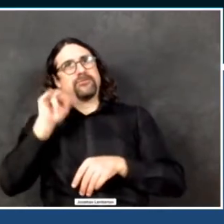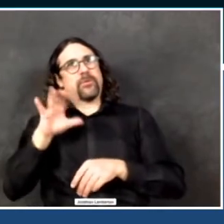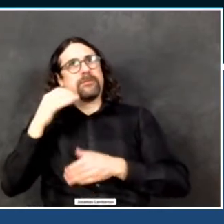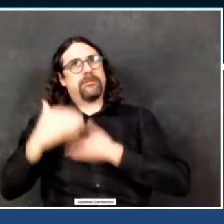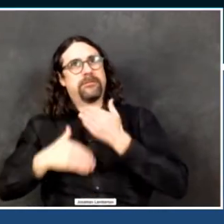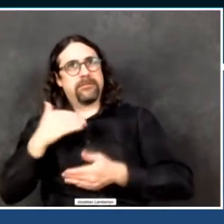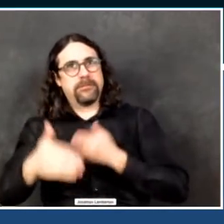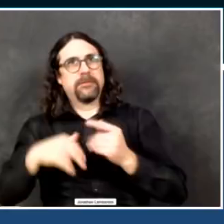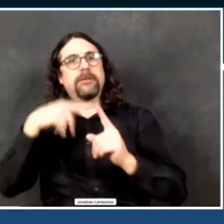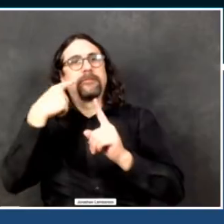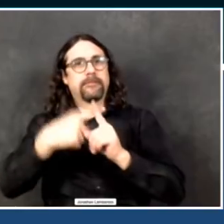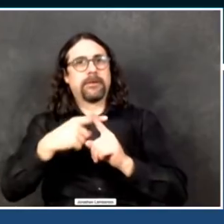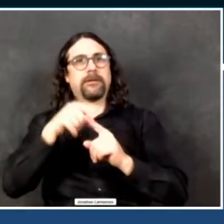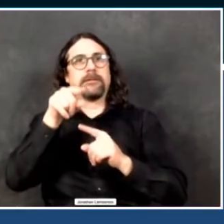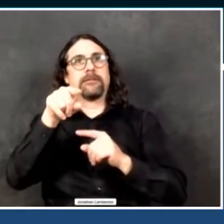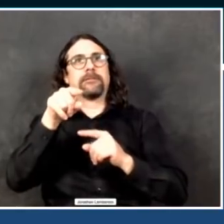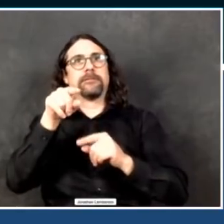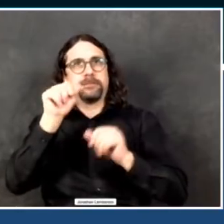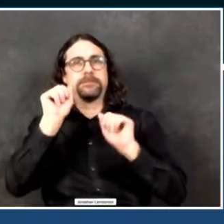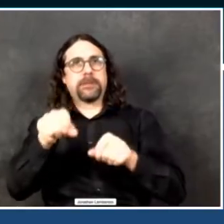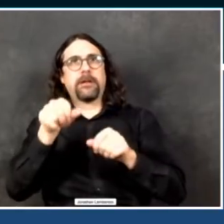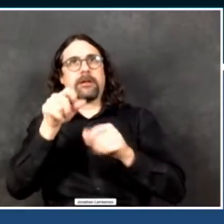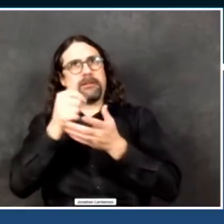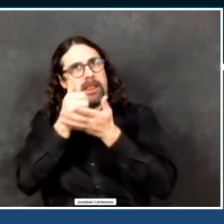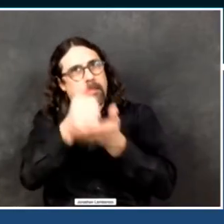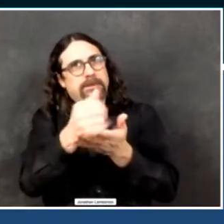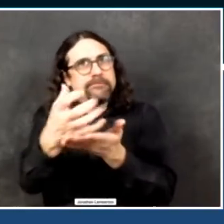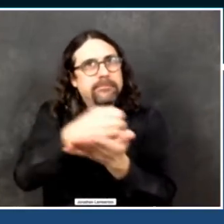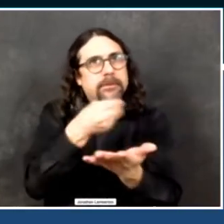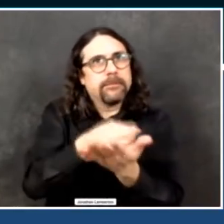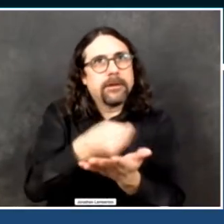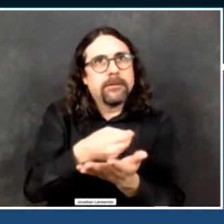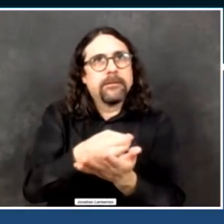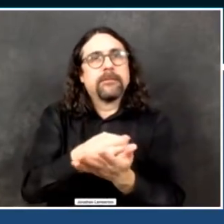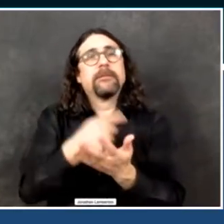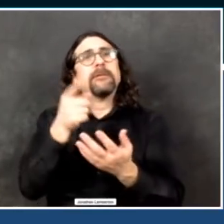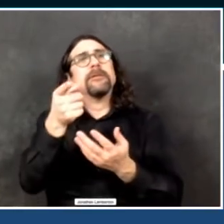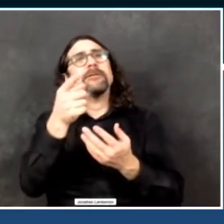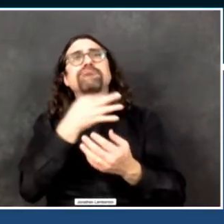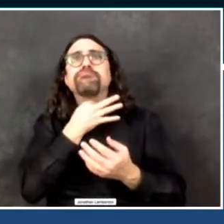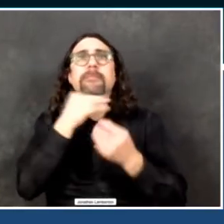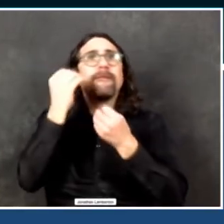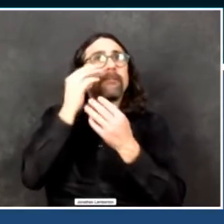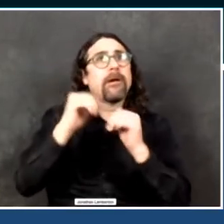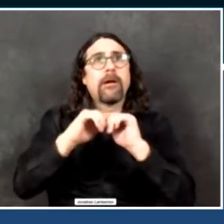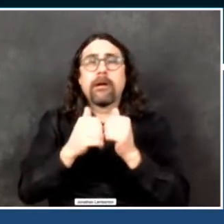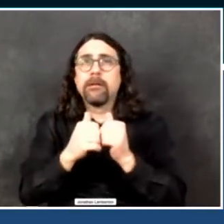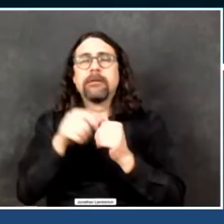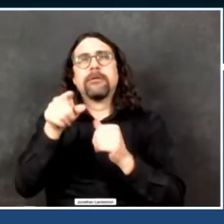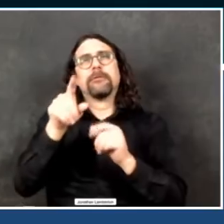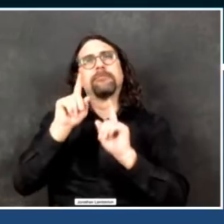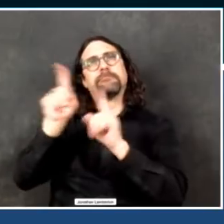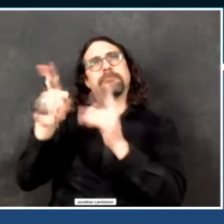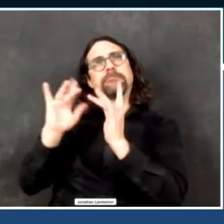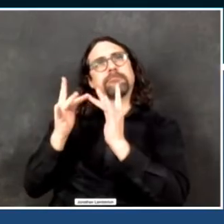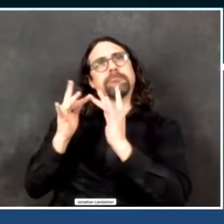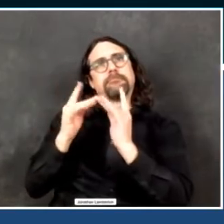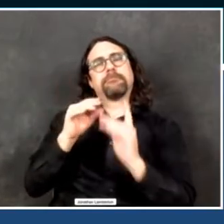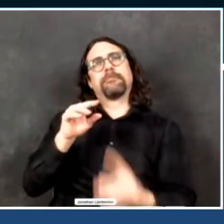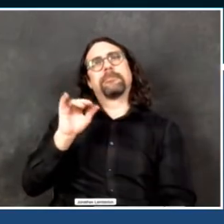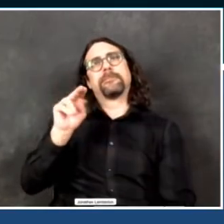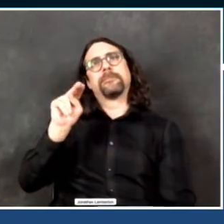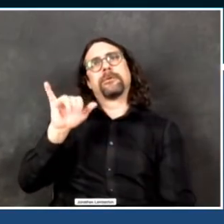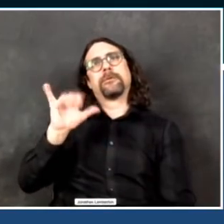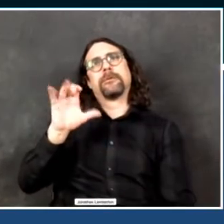nyc.gov/coronavirus. Again, nyc.gov/coronavirus. You can apply right away, and we need you right away. And I want to remind everyone, even while we're